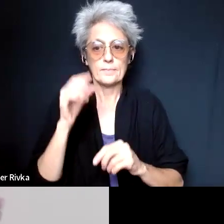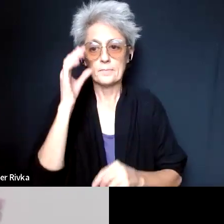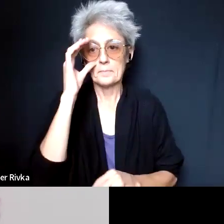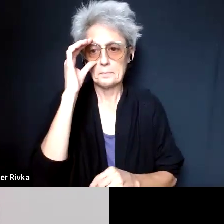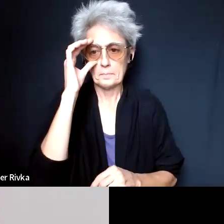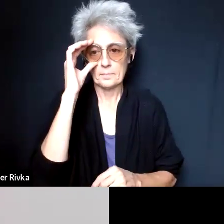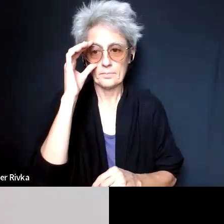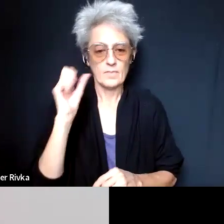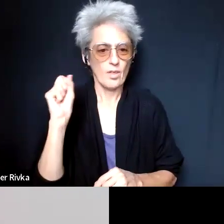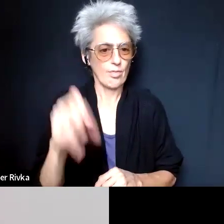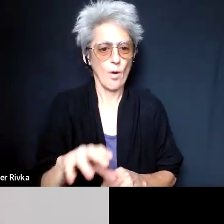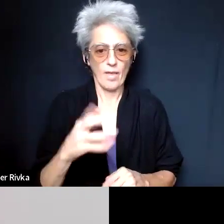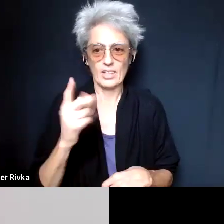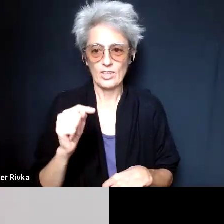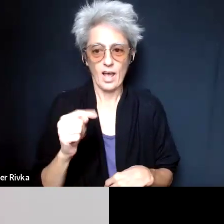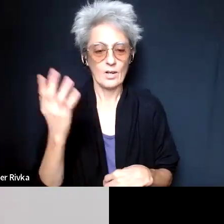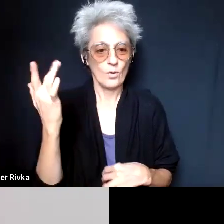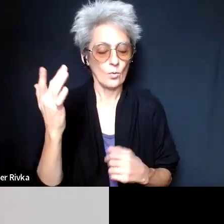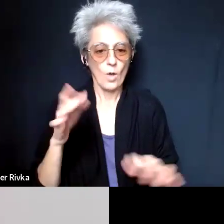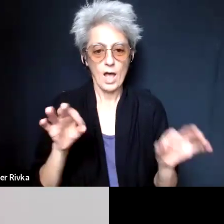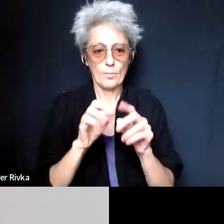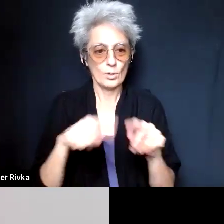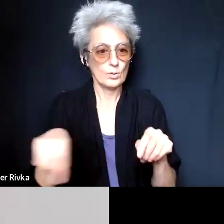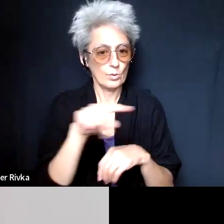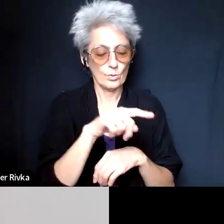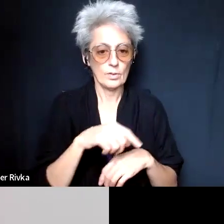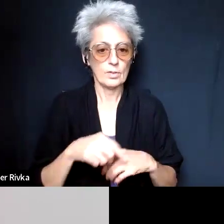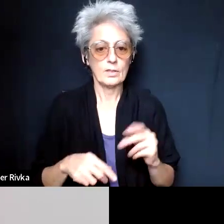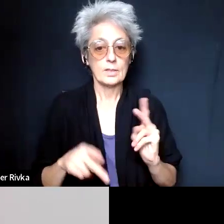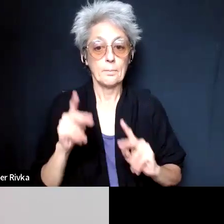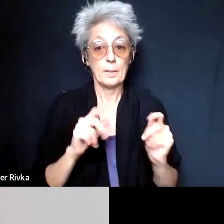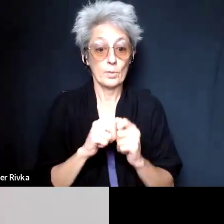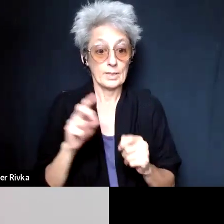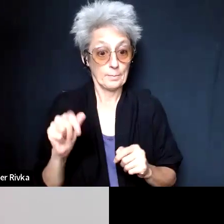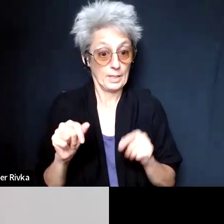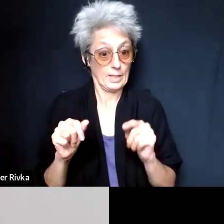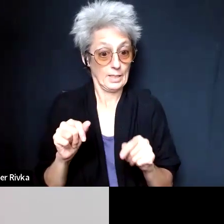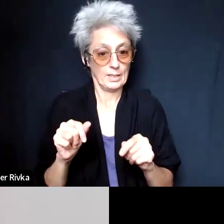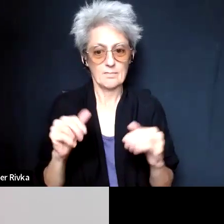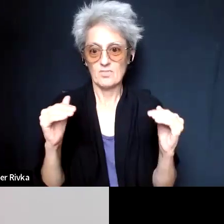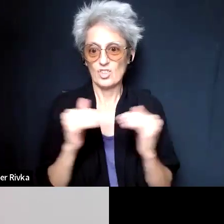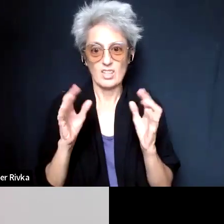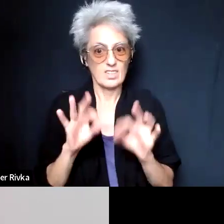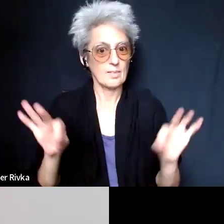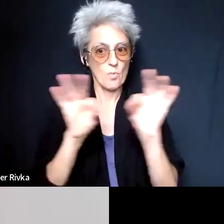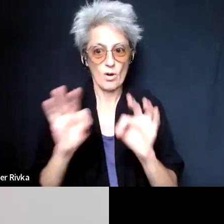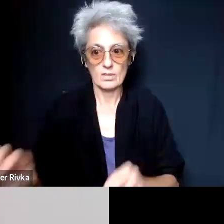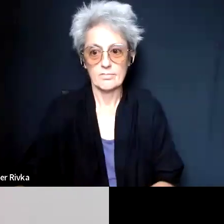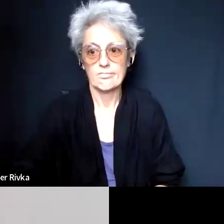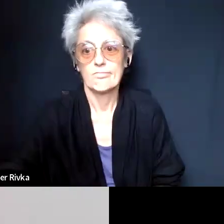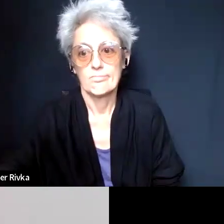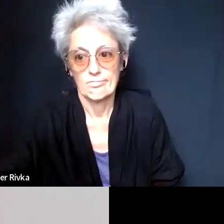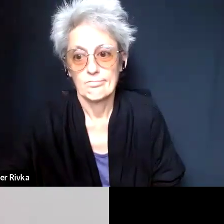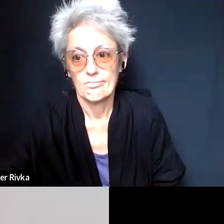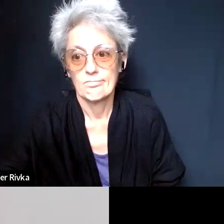it in the chat. Why is work important to you? Because for people with disabilities, it's just as important. Okay,